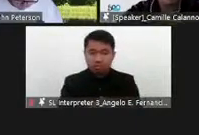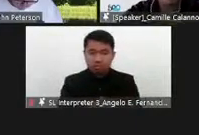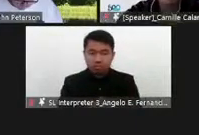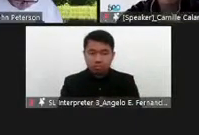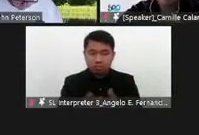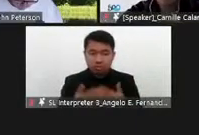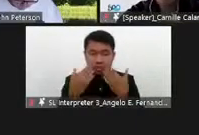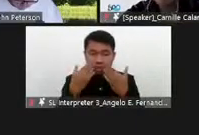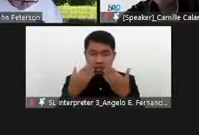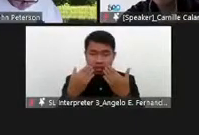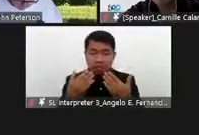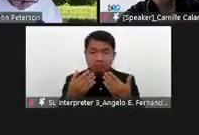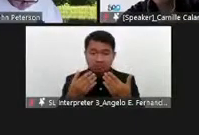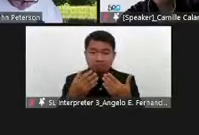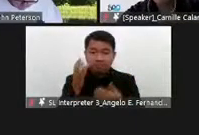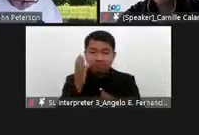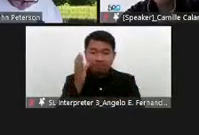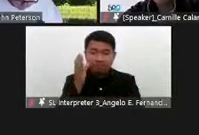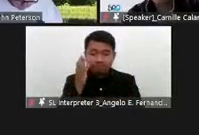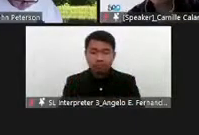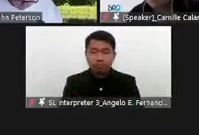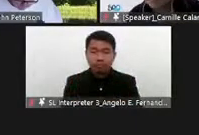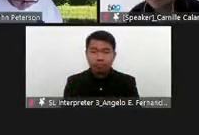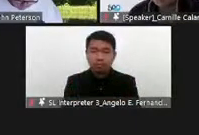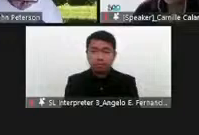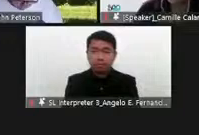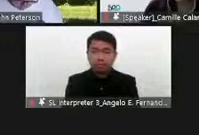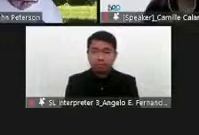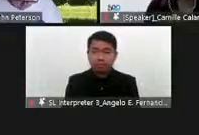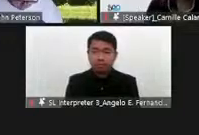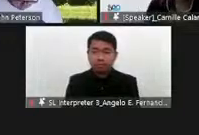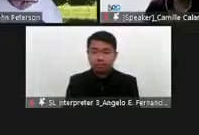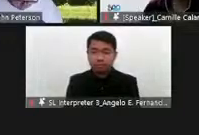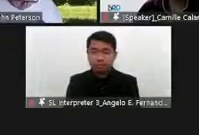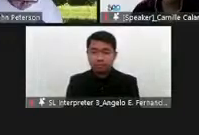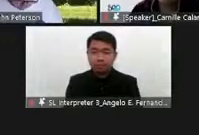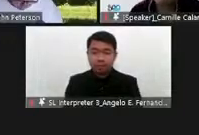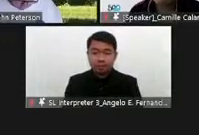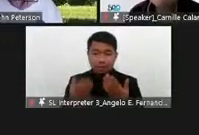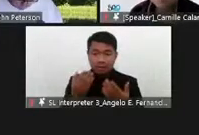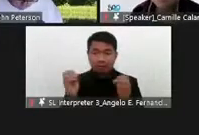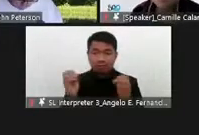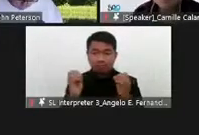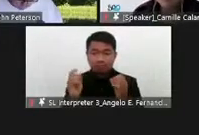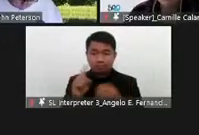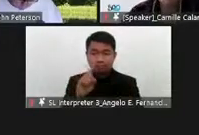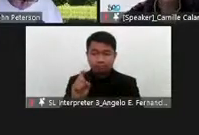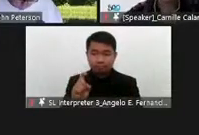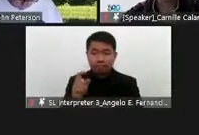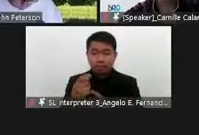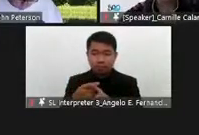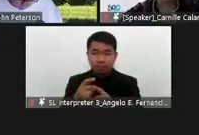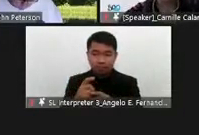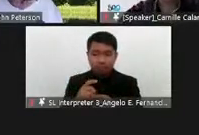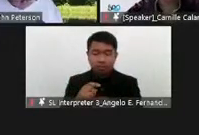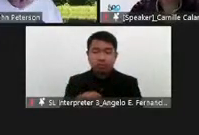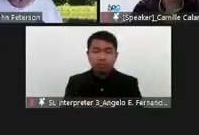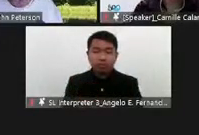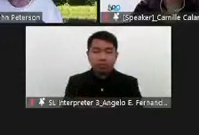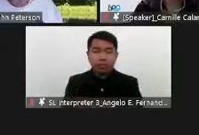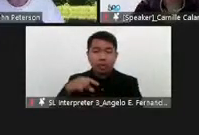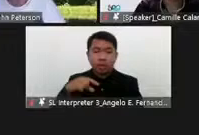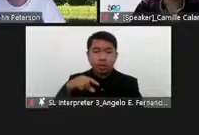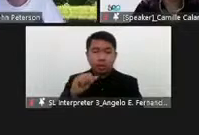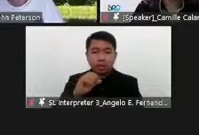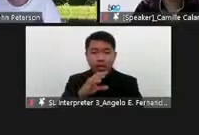Thank you, Ms. Camille. So I think they have no more questions from the Q&A and from